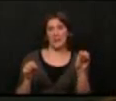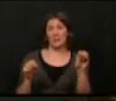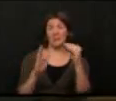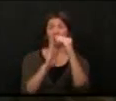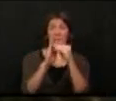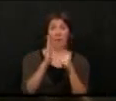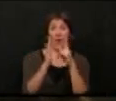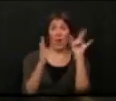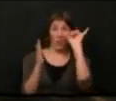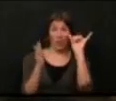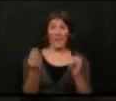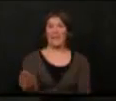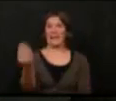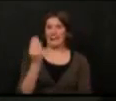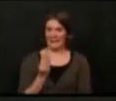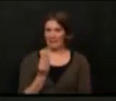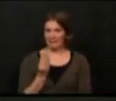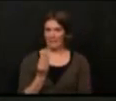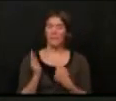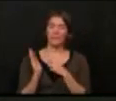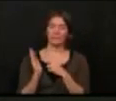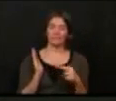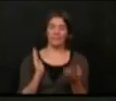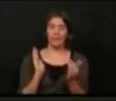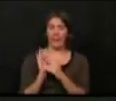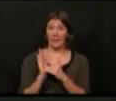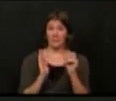looking over what we went through in the last cycles,